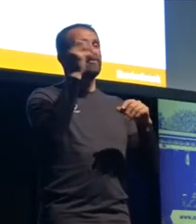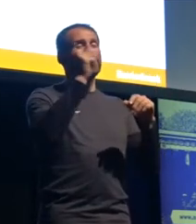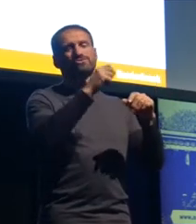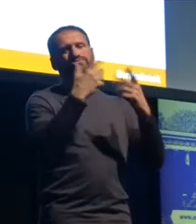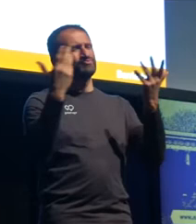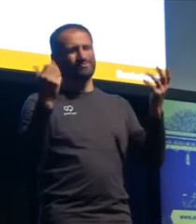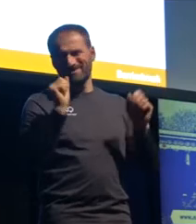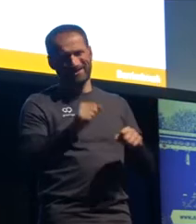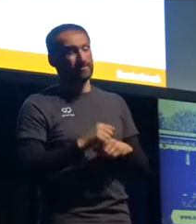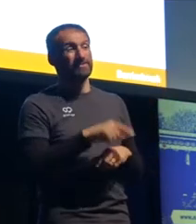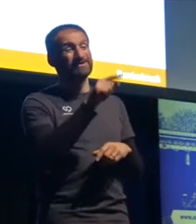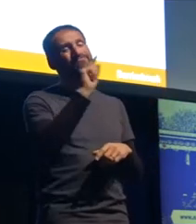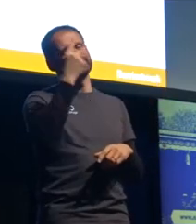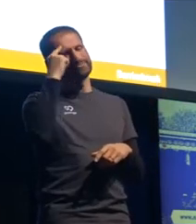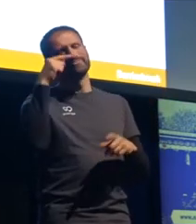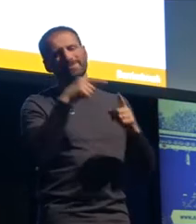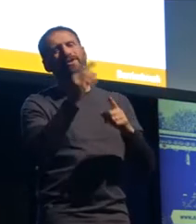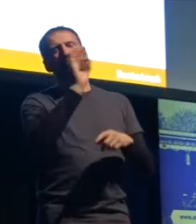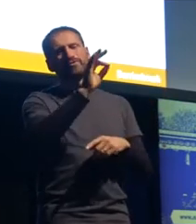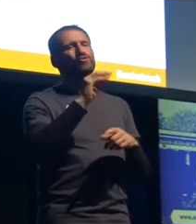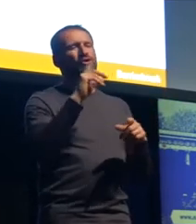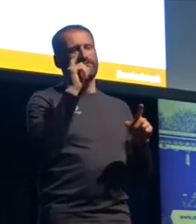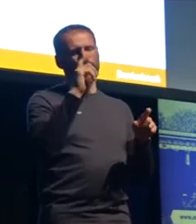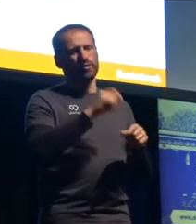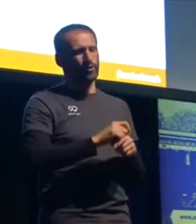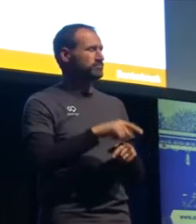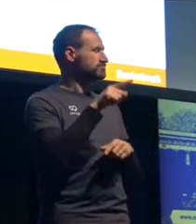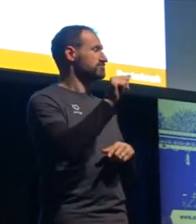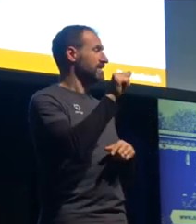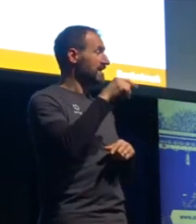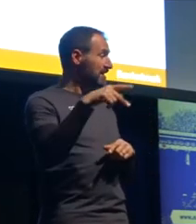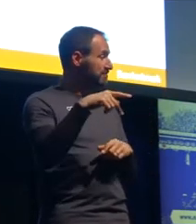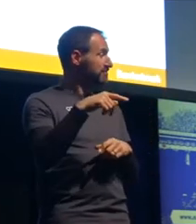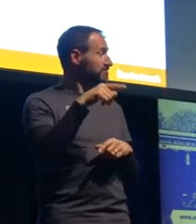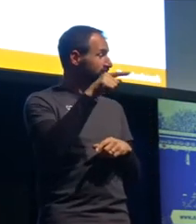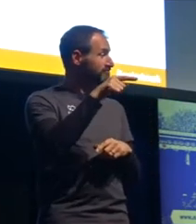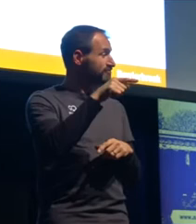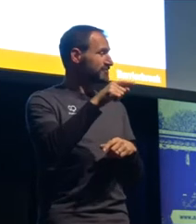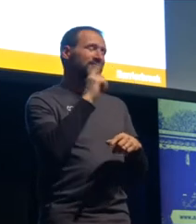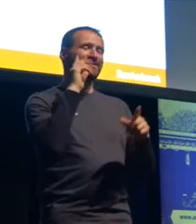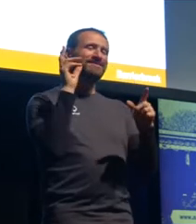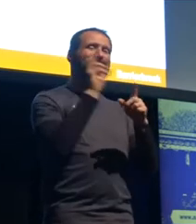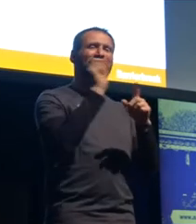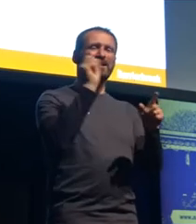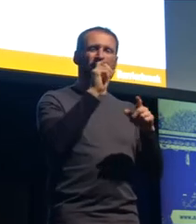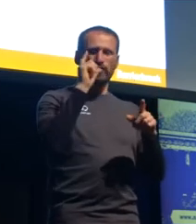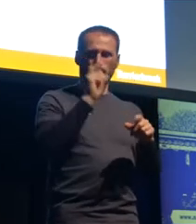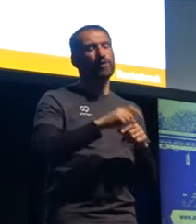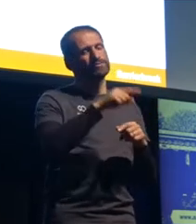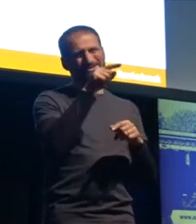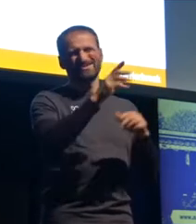taking photos. The first is called take photo. And what it does is it gets the maximum amount, the full